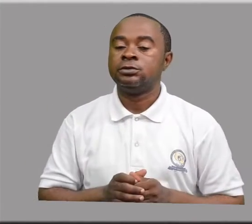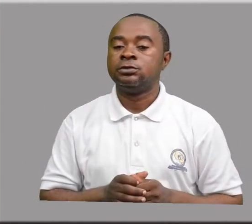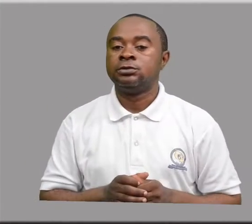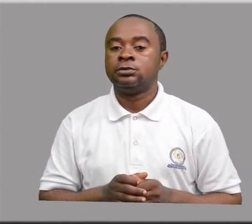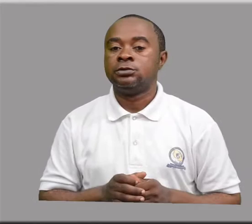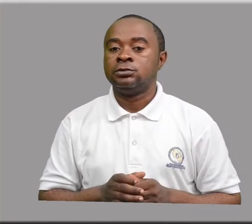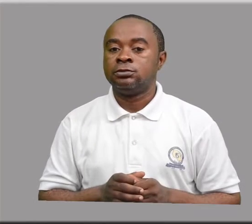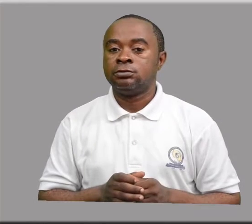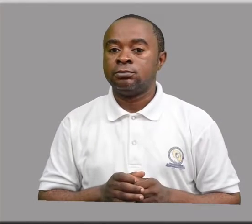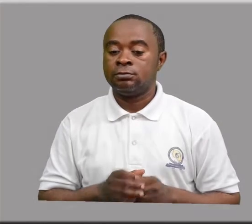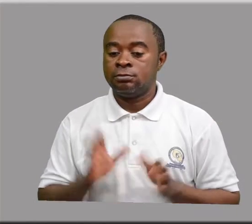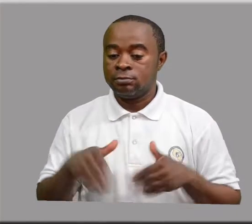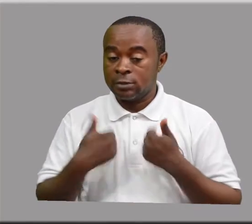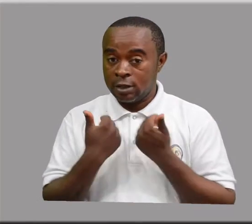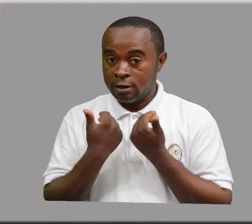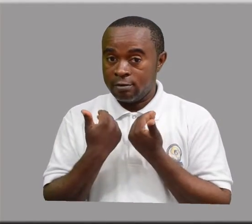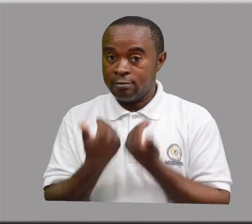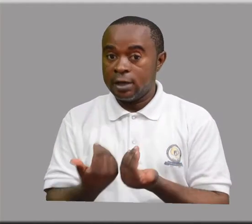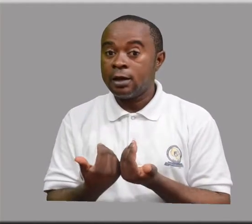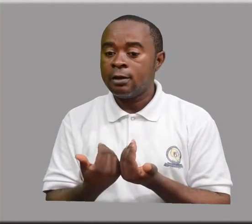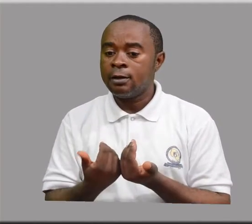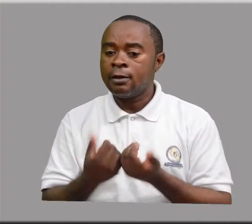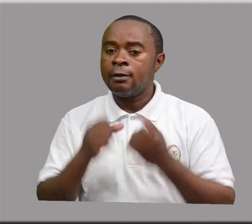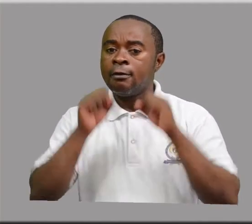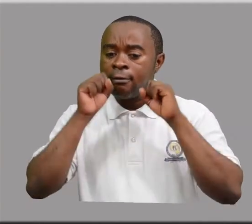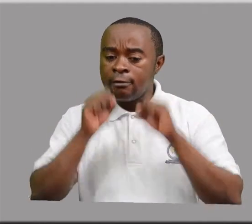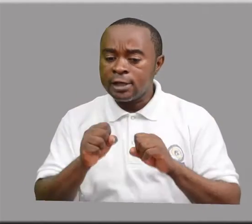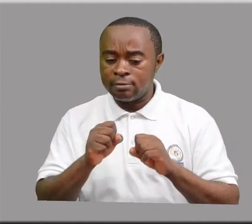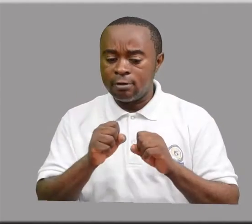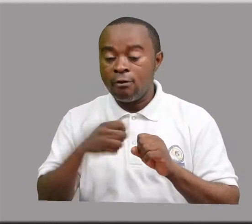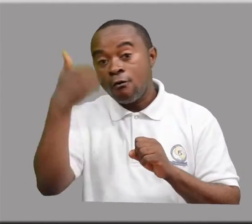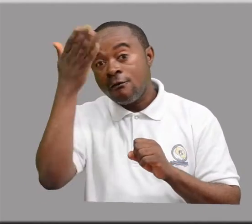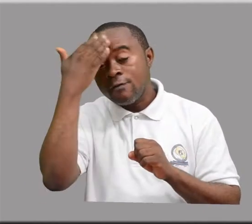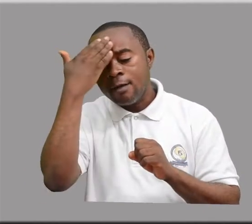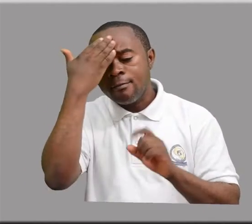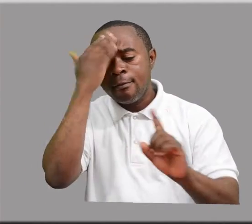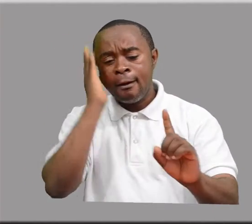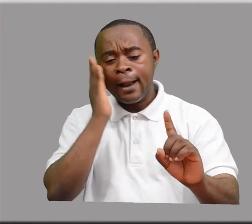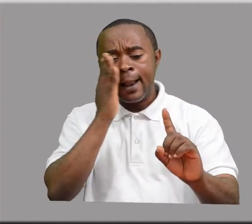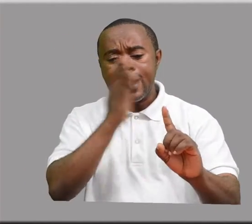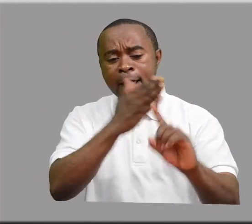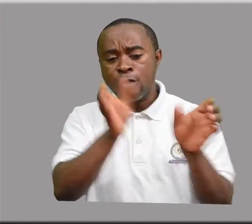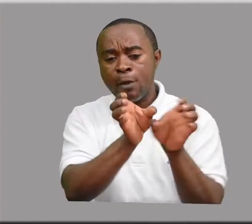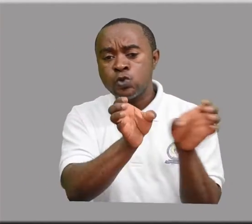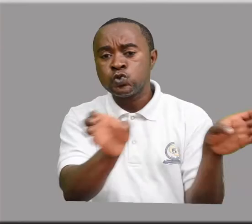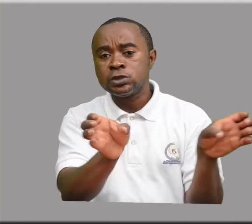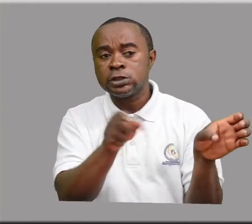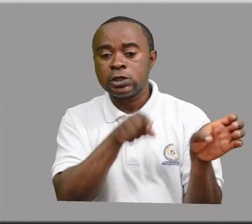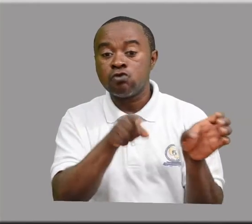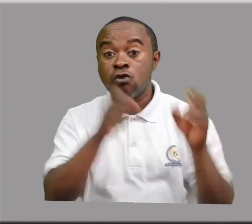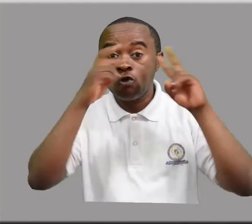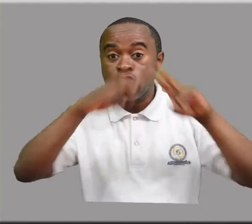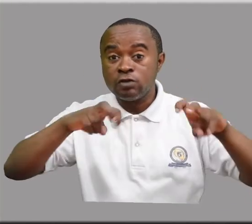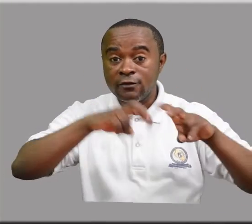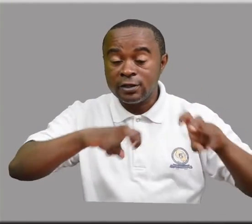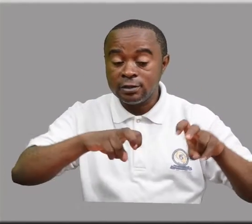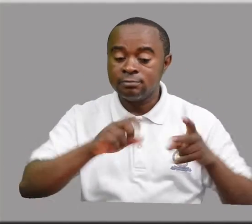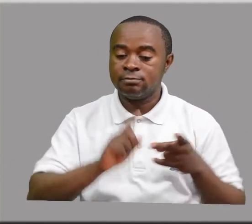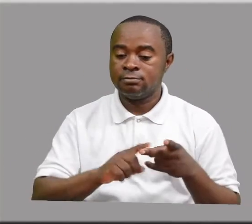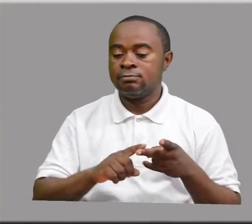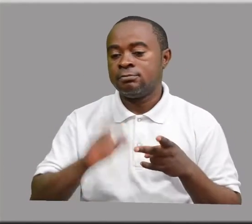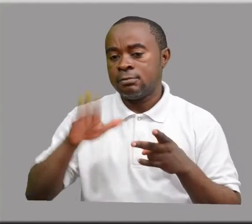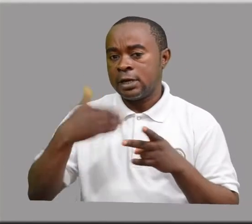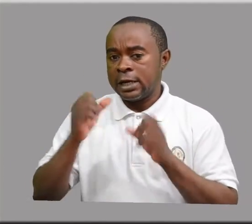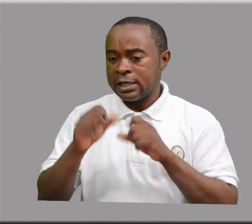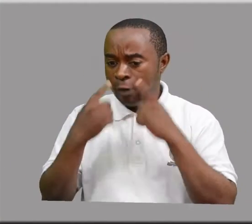Then you have to tell us what is the significance of your research and what you think will be the